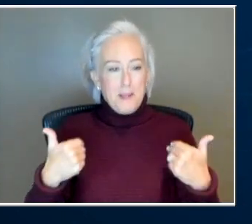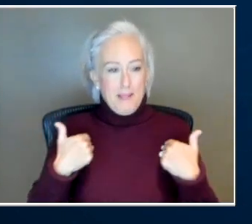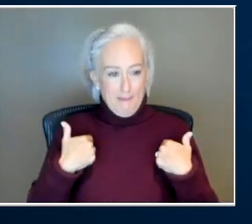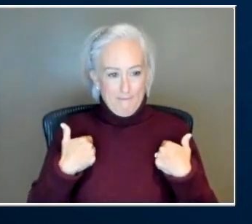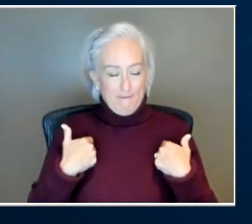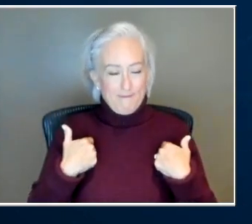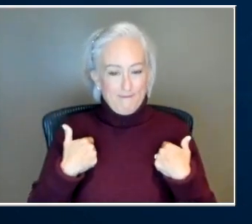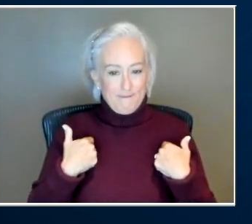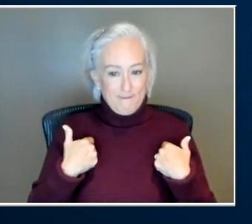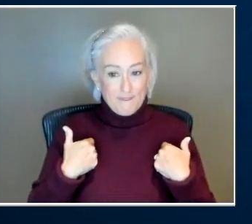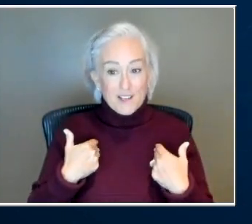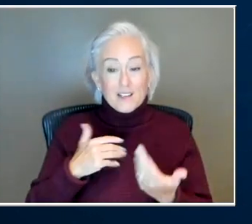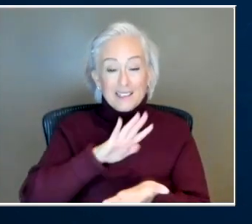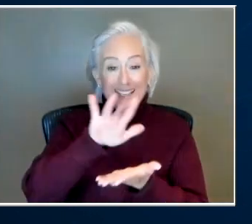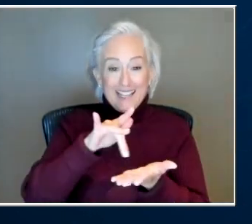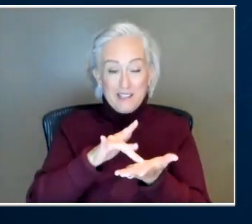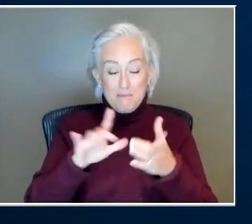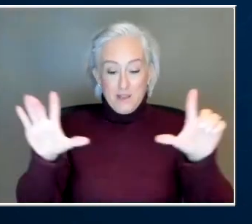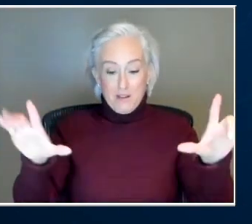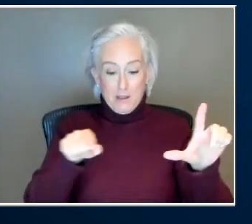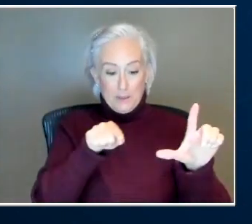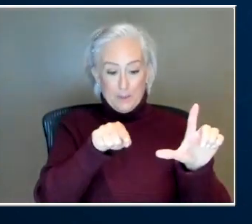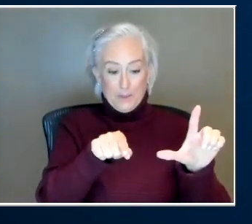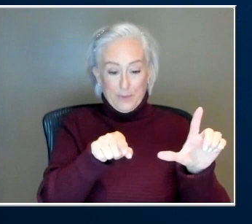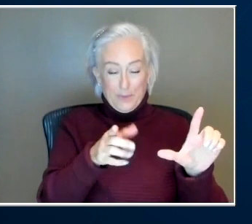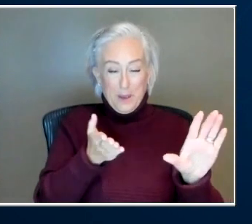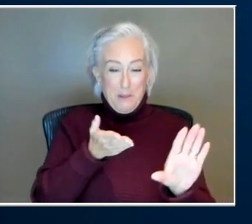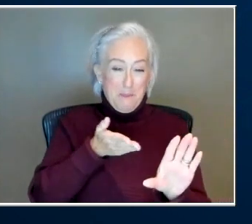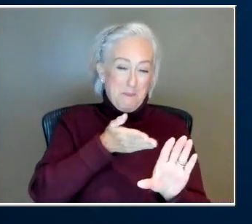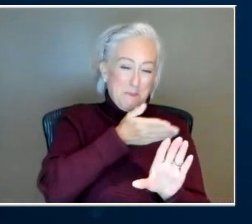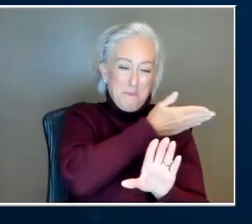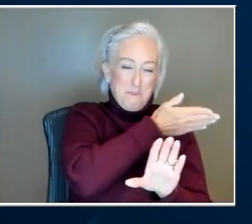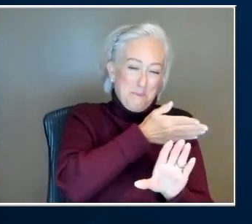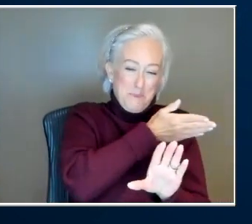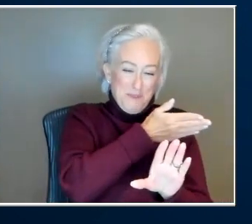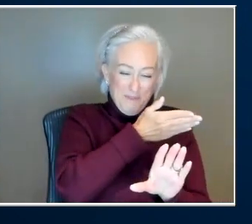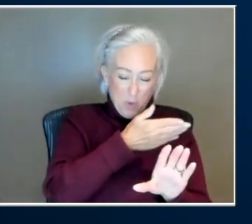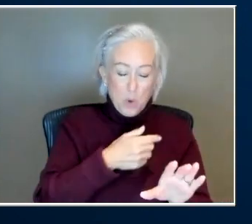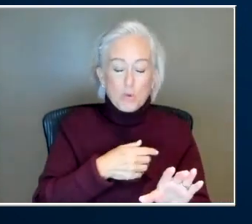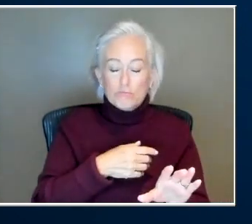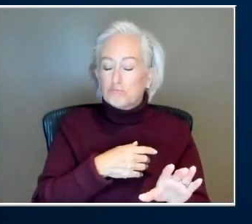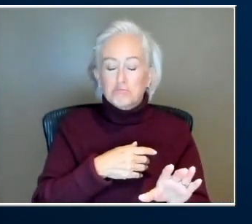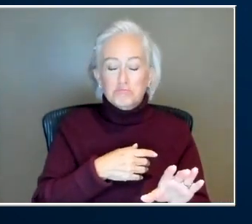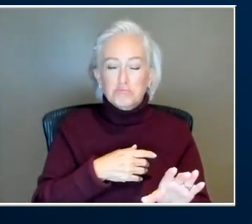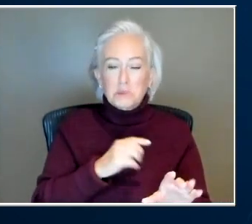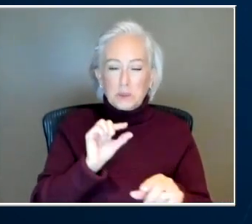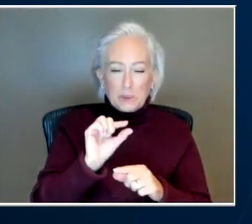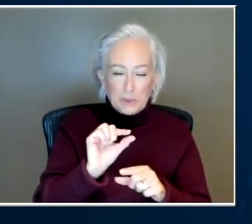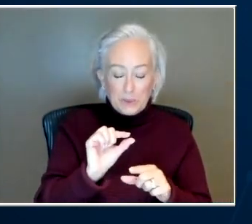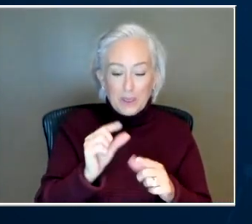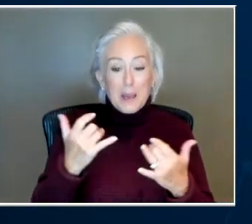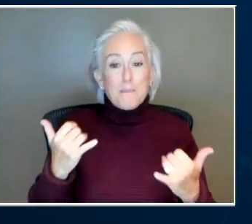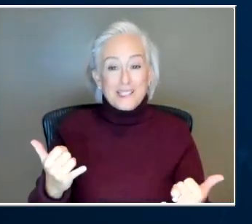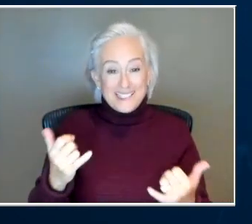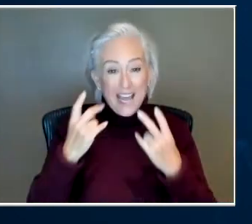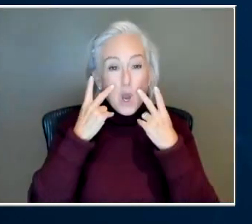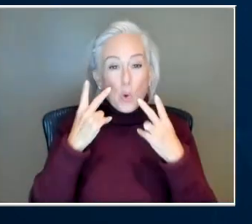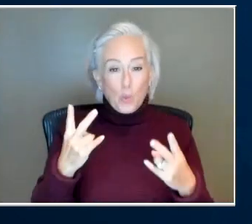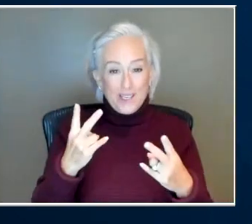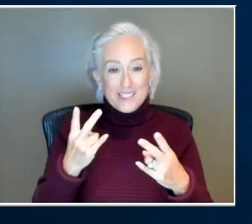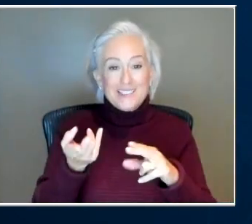middle of the chart, which was earlier in the year. Now as we're getting to the most recent times, our trend is going up as well. The orange